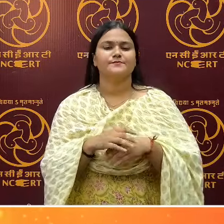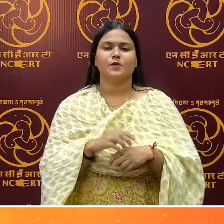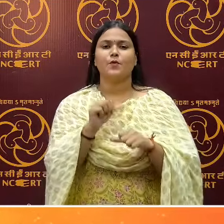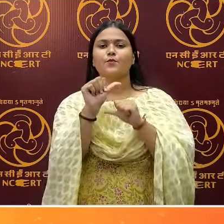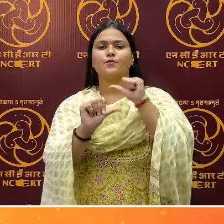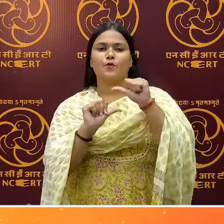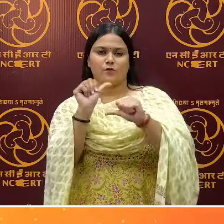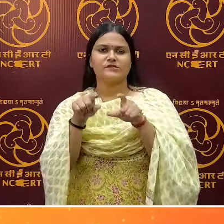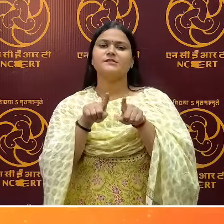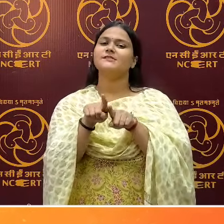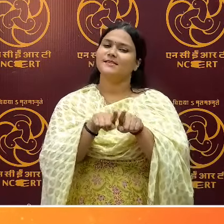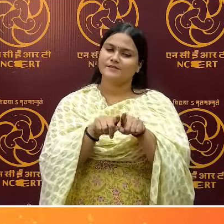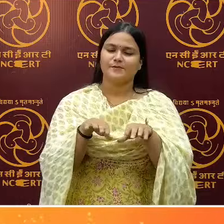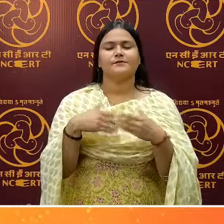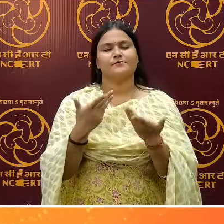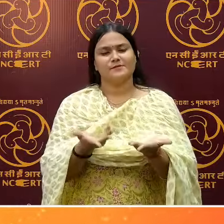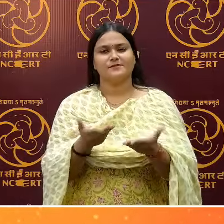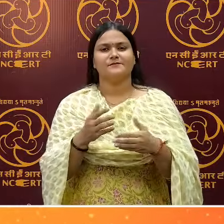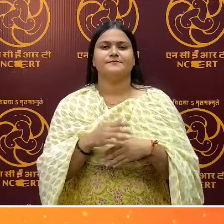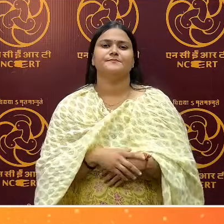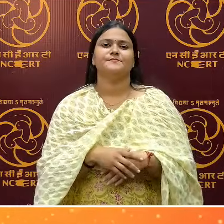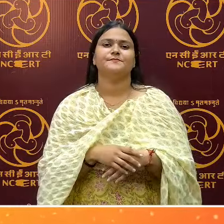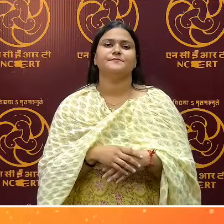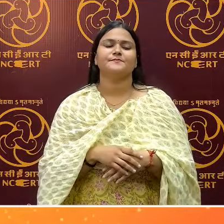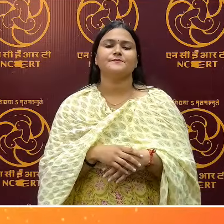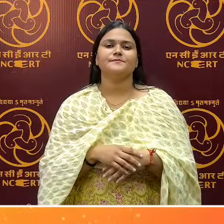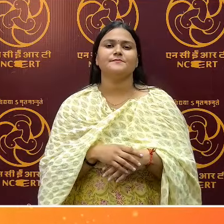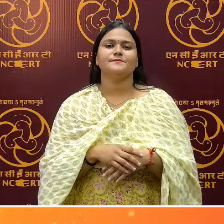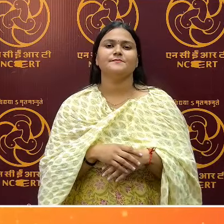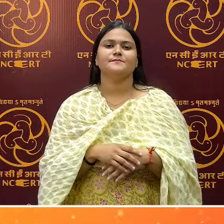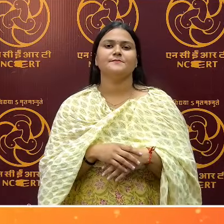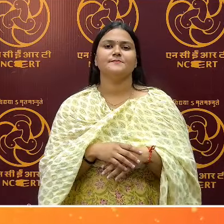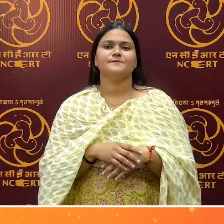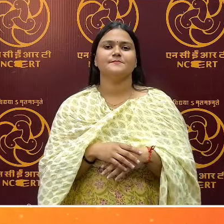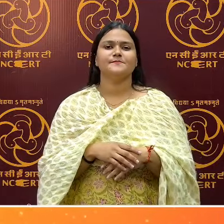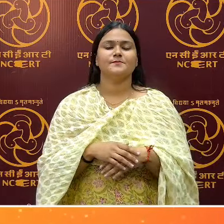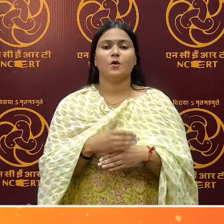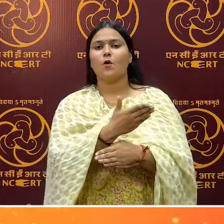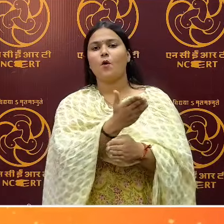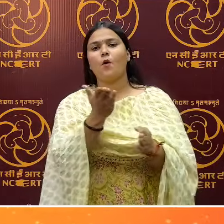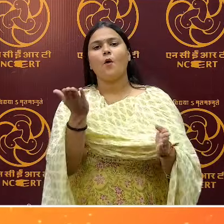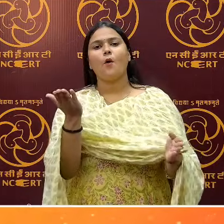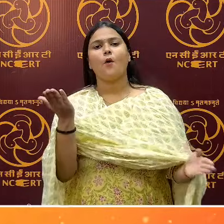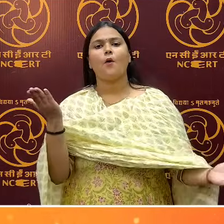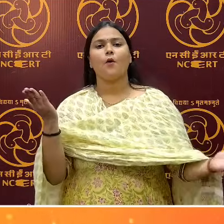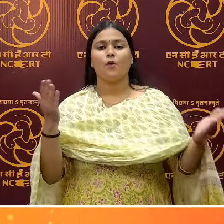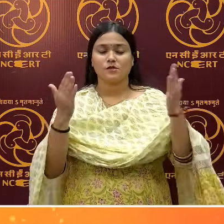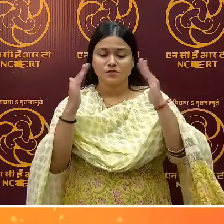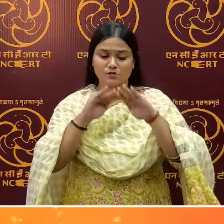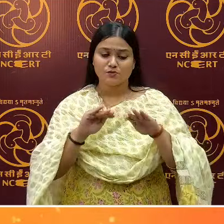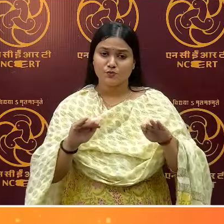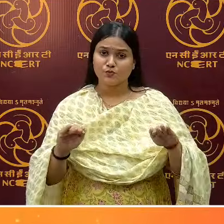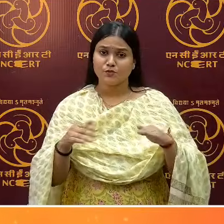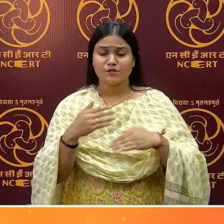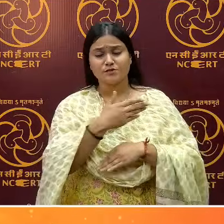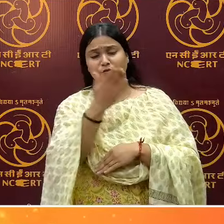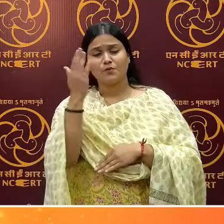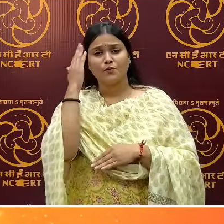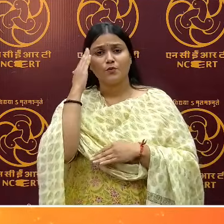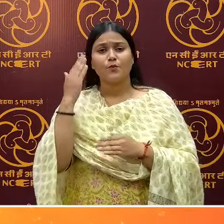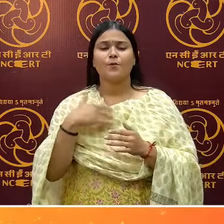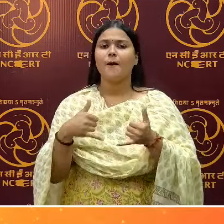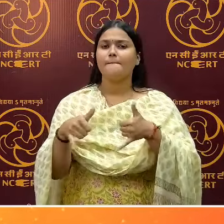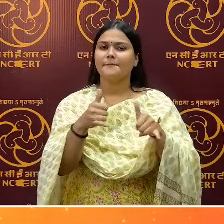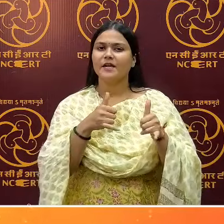to explain that? Yes, so let's do an activity. I'm sure all children and including ourselves, we have played